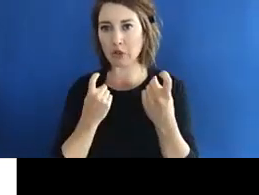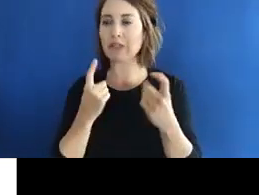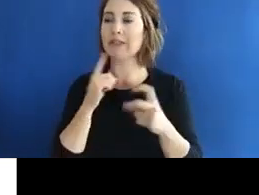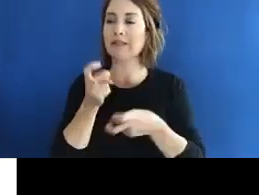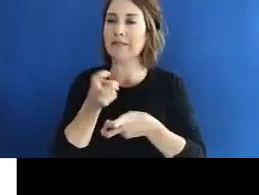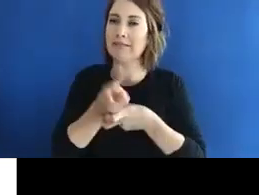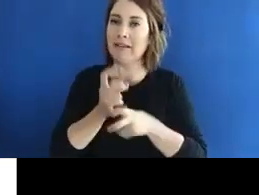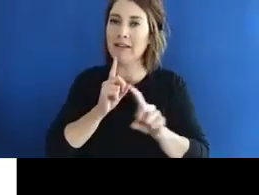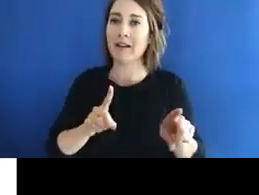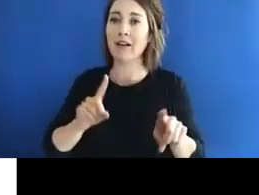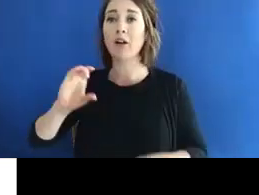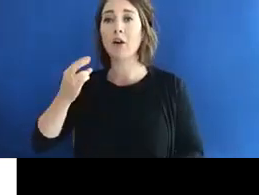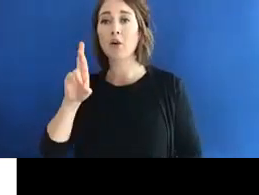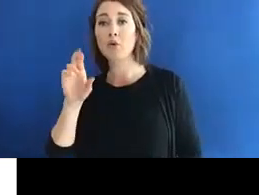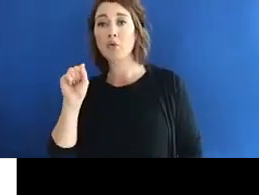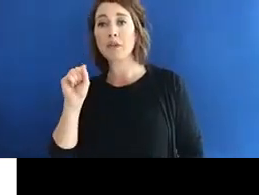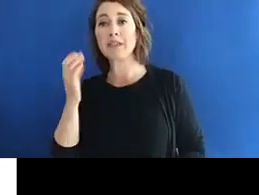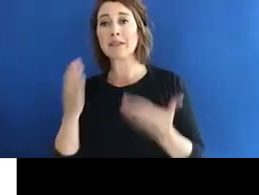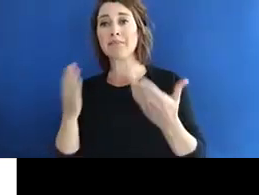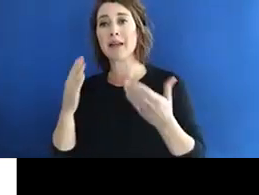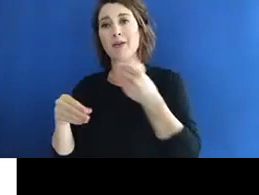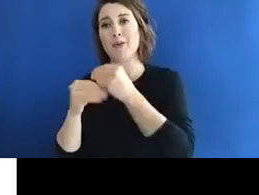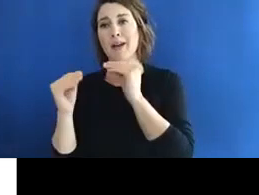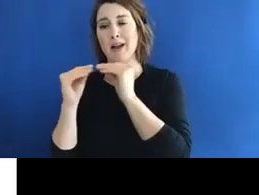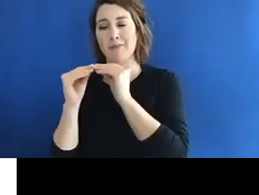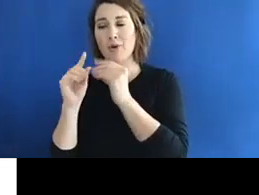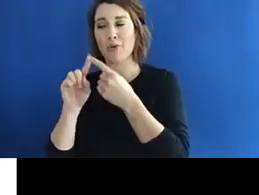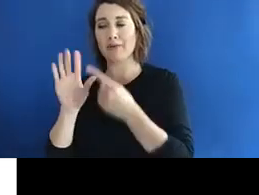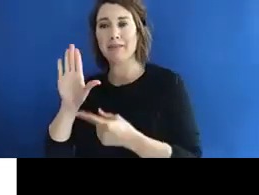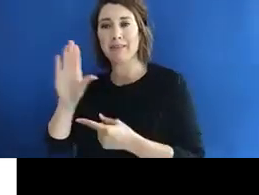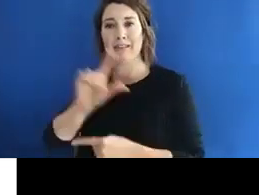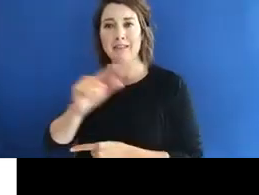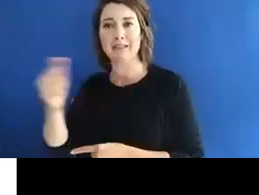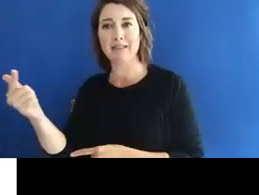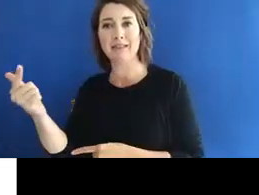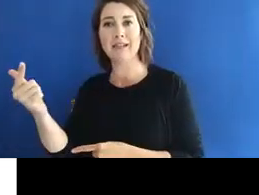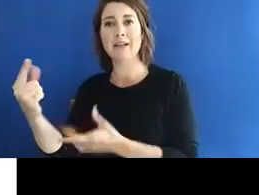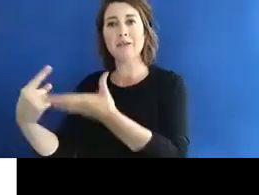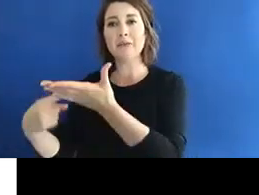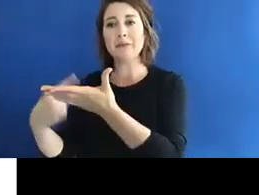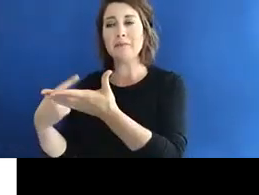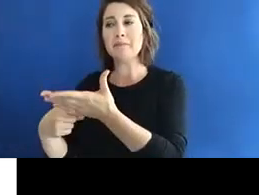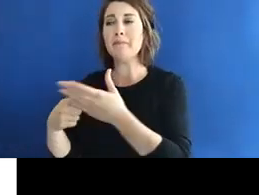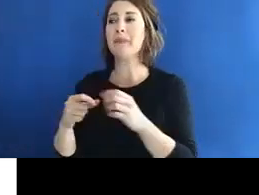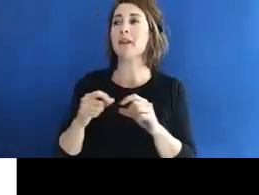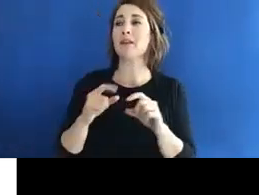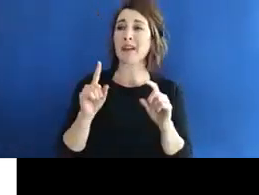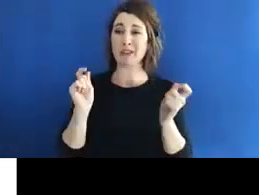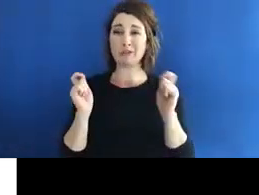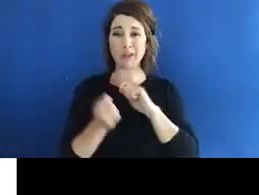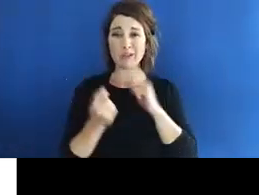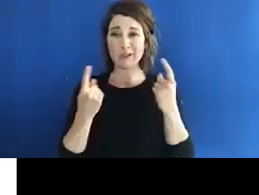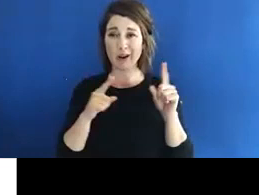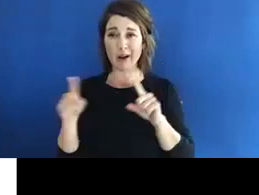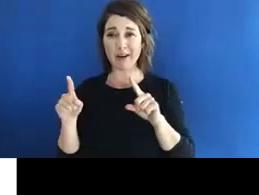that we made in the 9/11 reporting that sought to focus on collecting data that hopefully is necessary and meaningful. But in